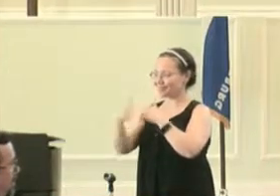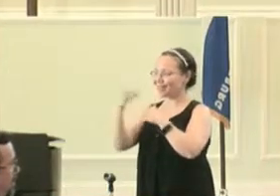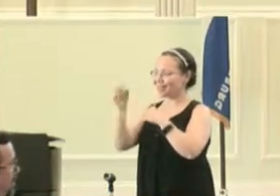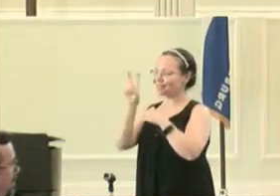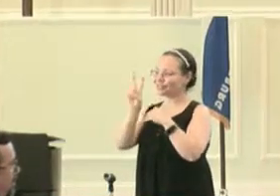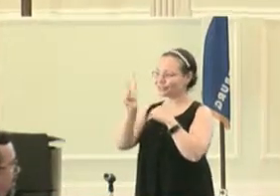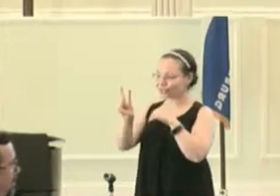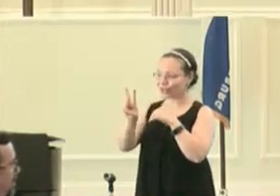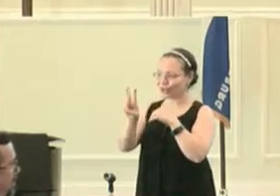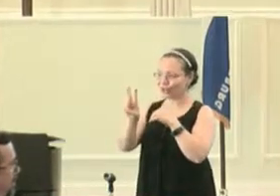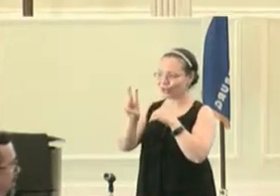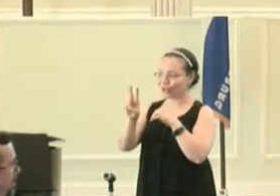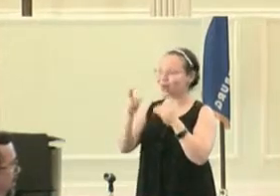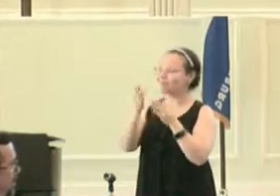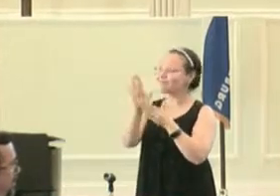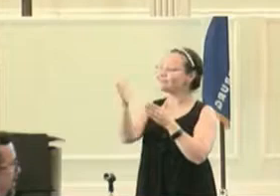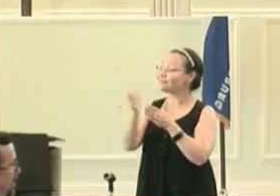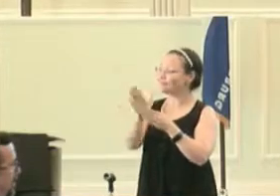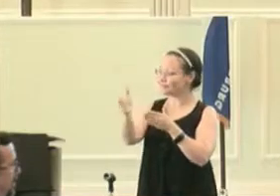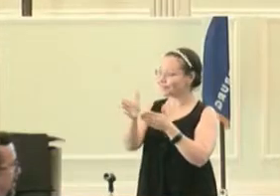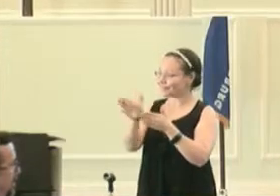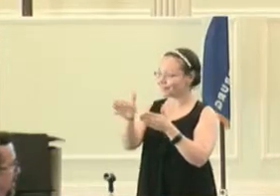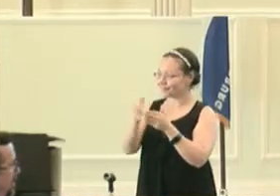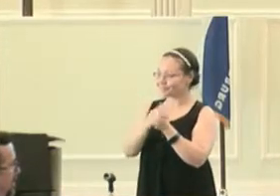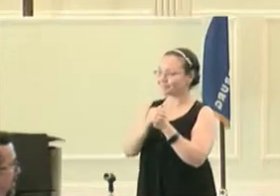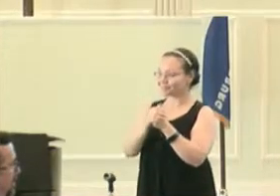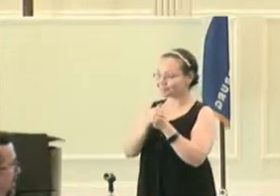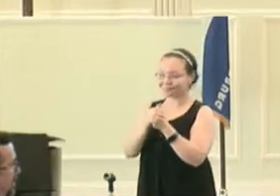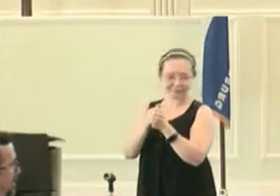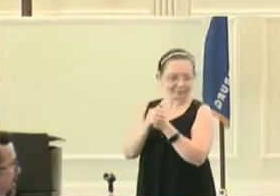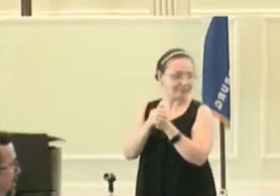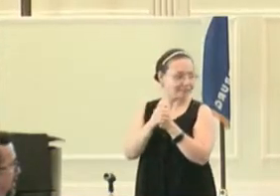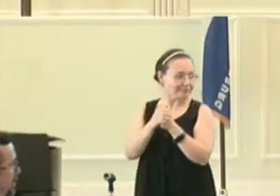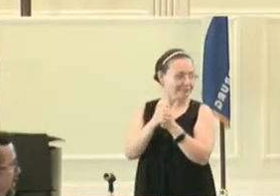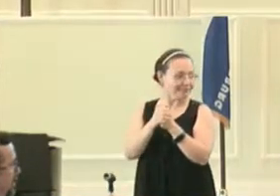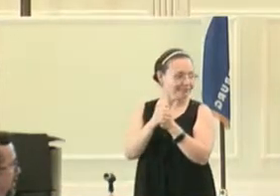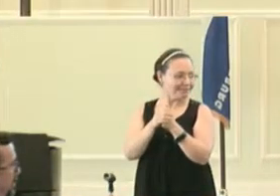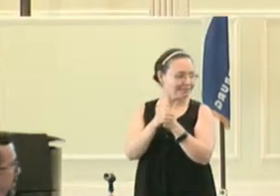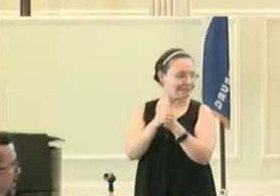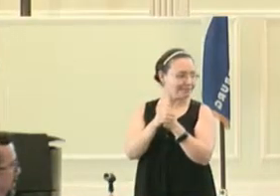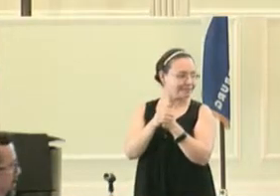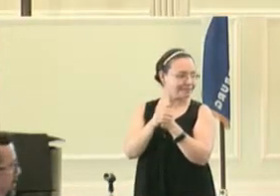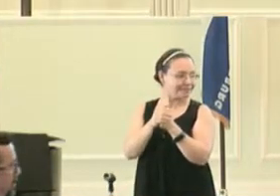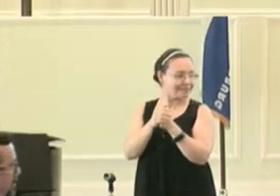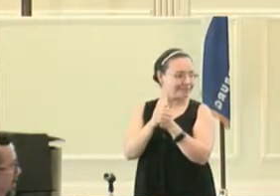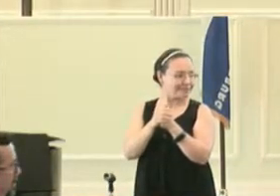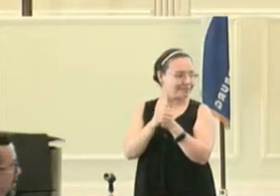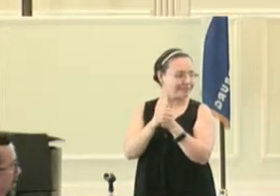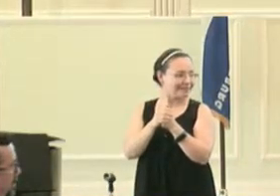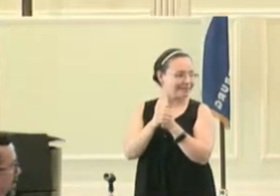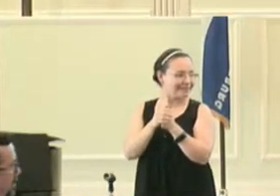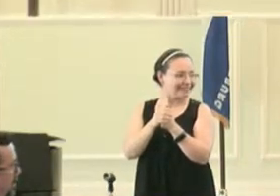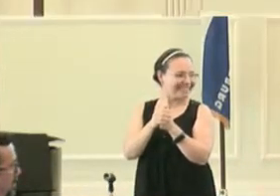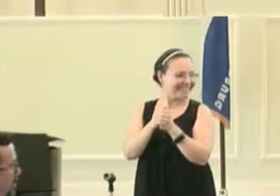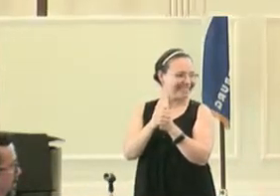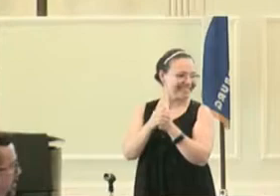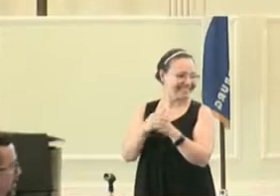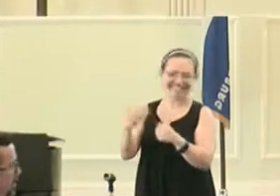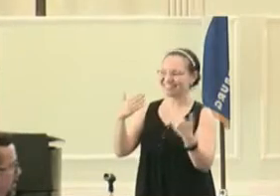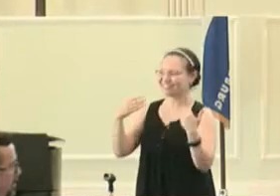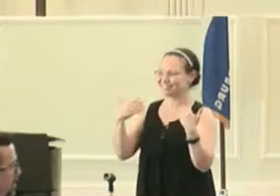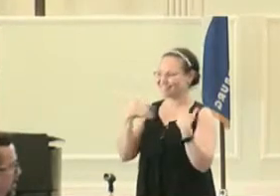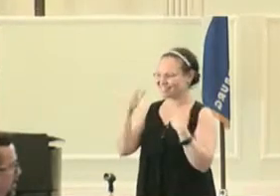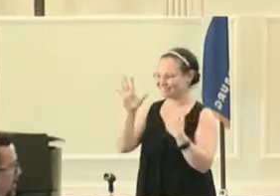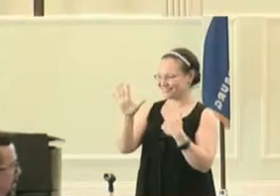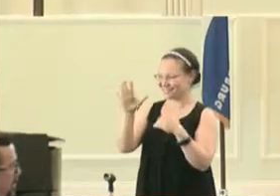two fishes. Yes, so one, two, and then I have five loaves of bread